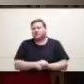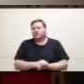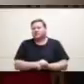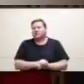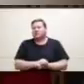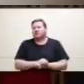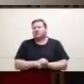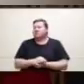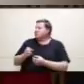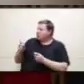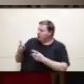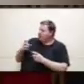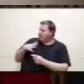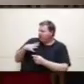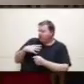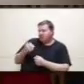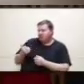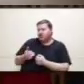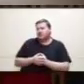That's fine.